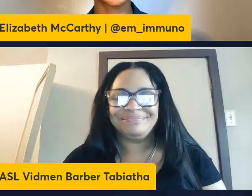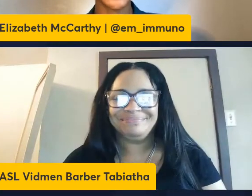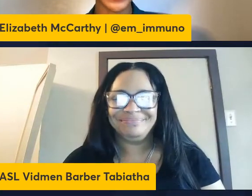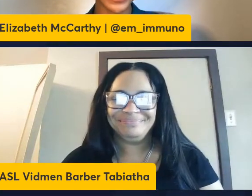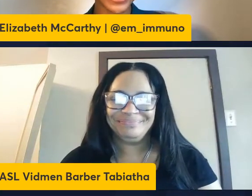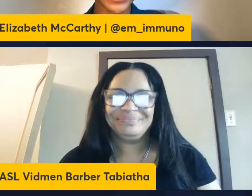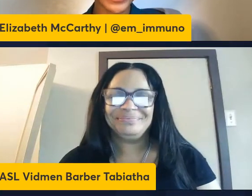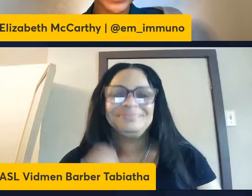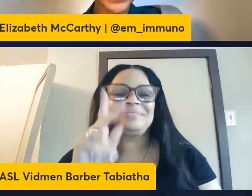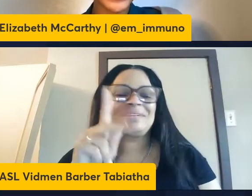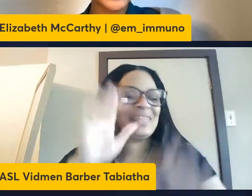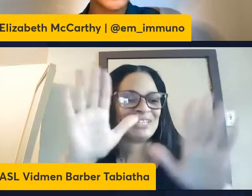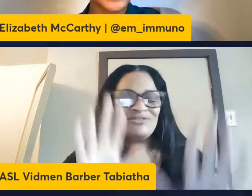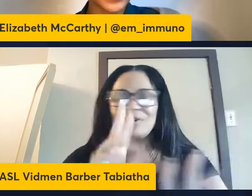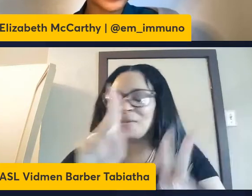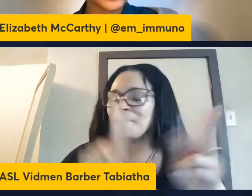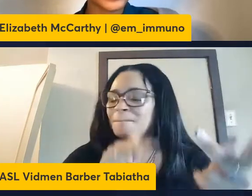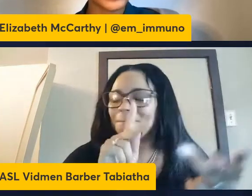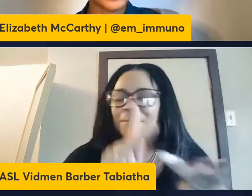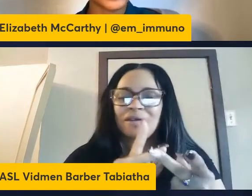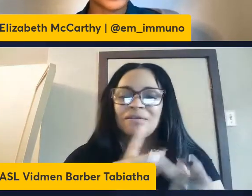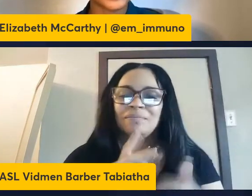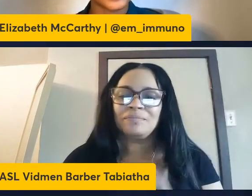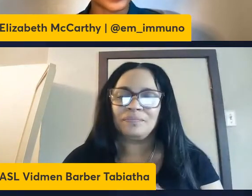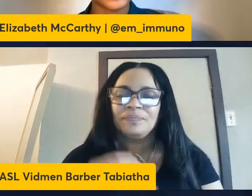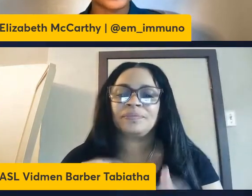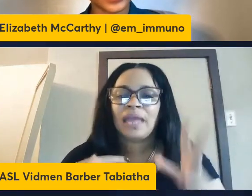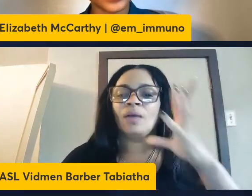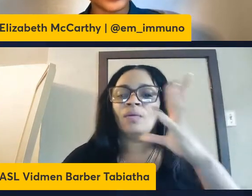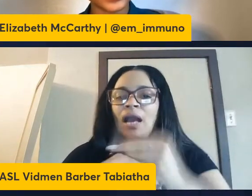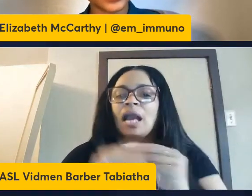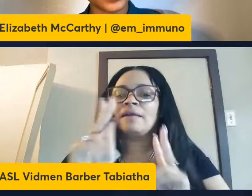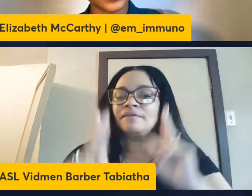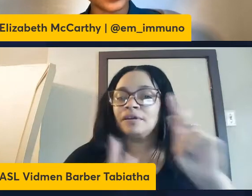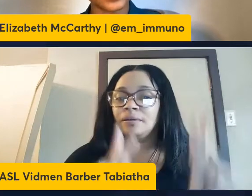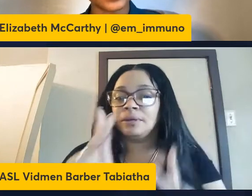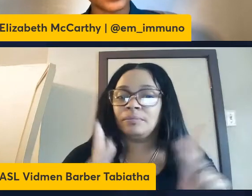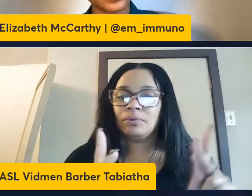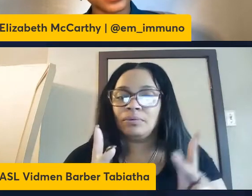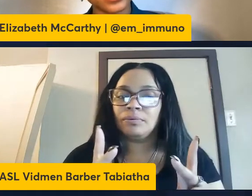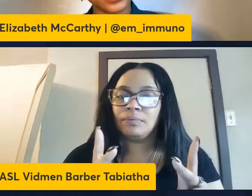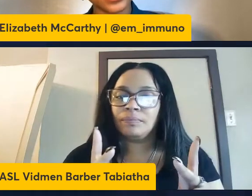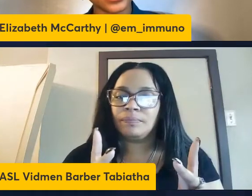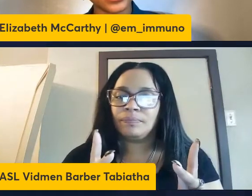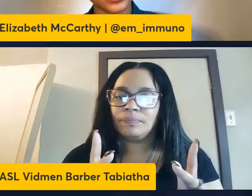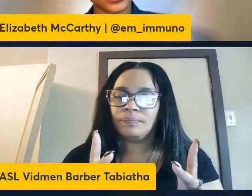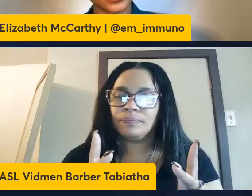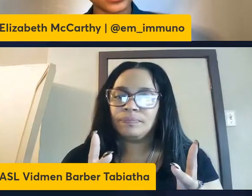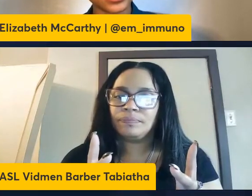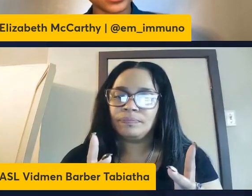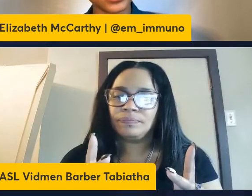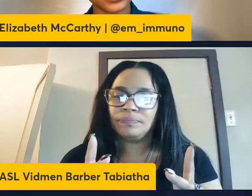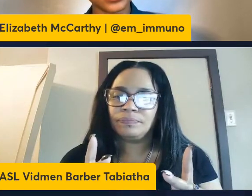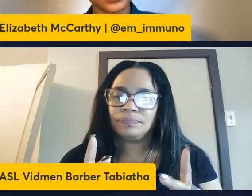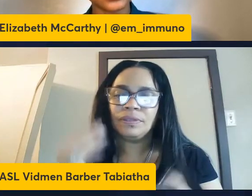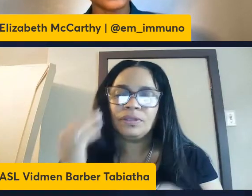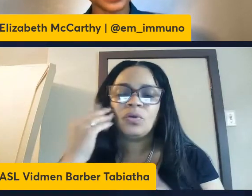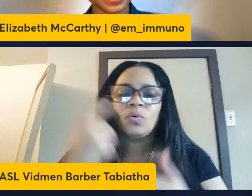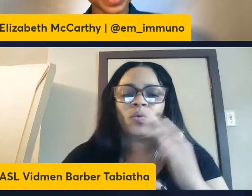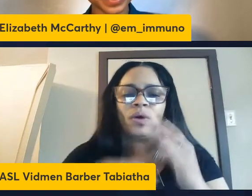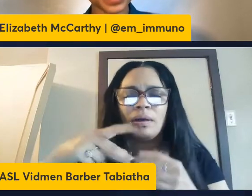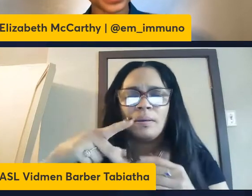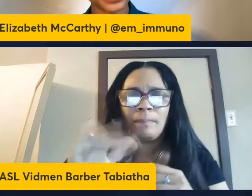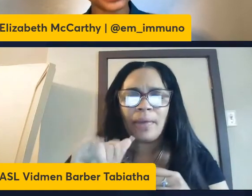No, that's great. Perfect. And yeah, I'll add for people that, don't necessarily know what a package is